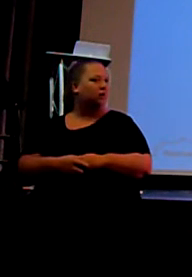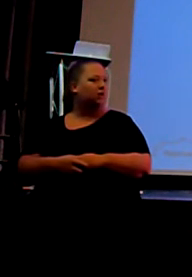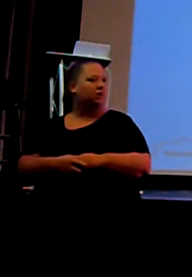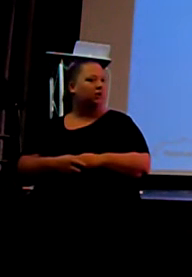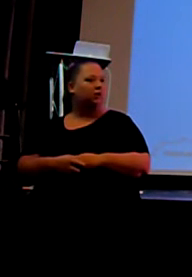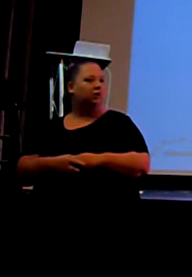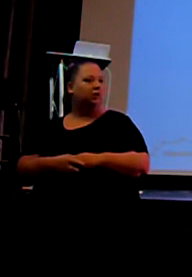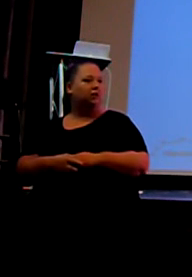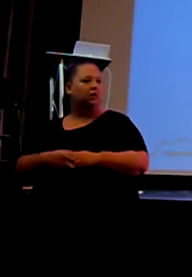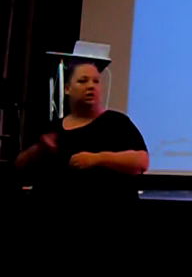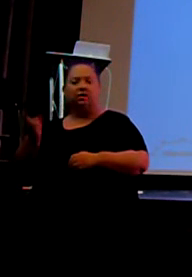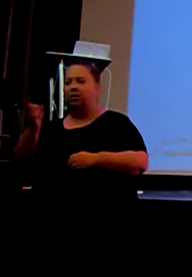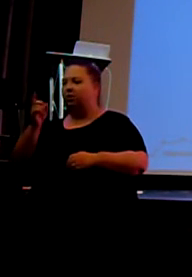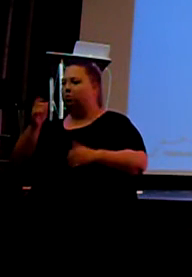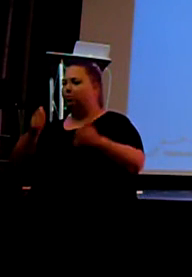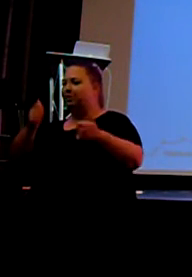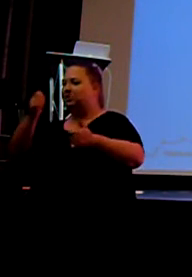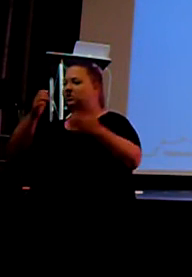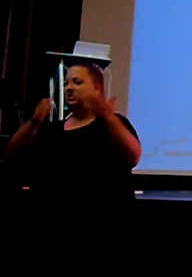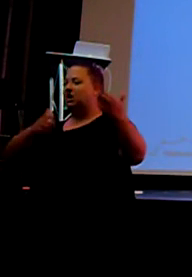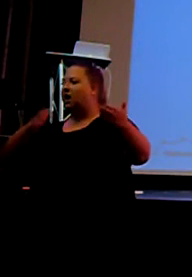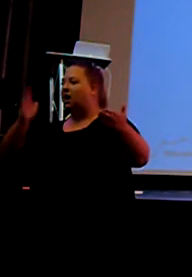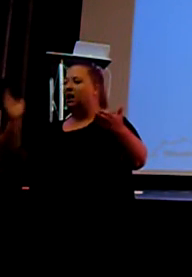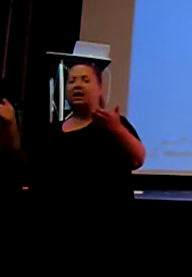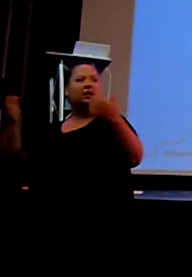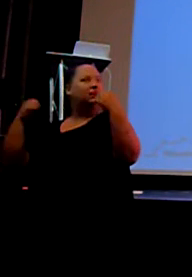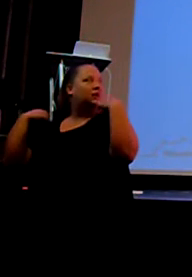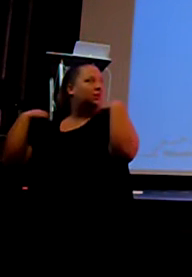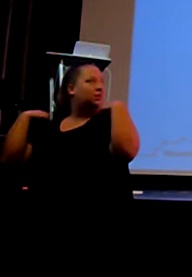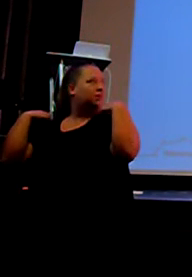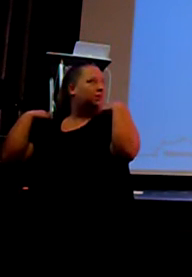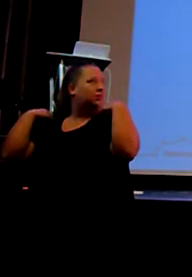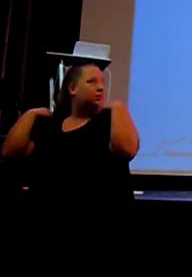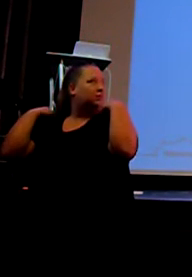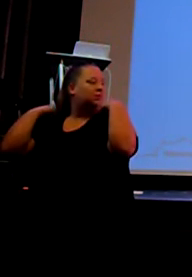port? Yes.